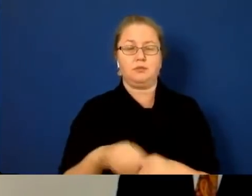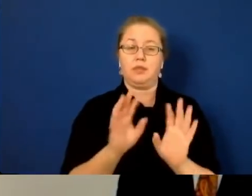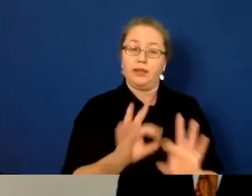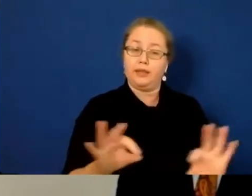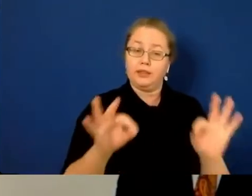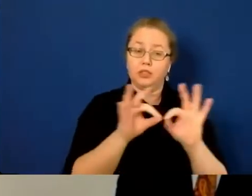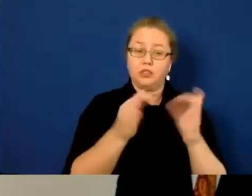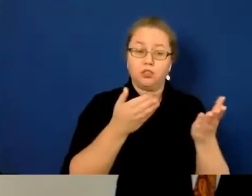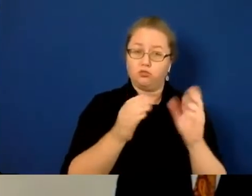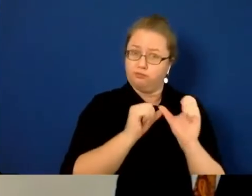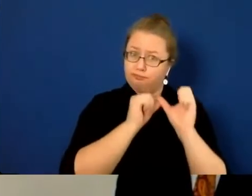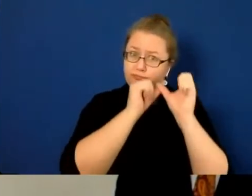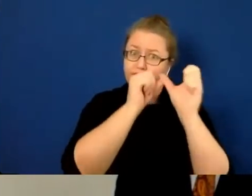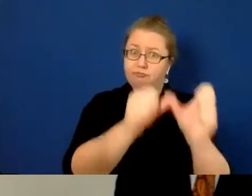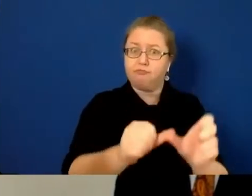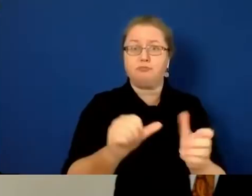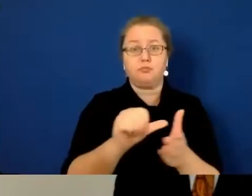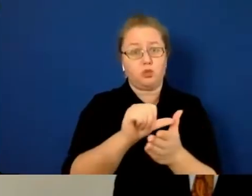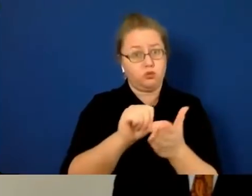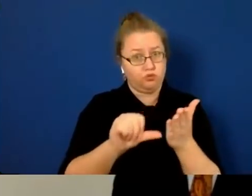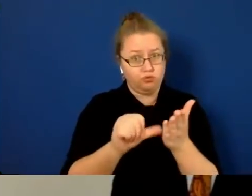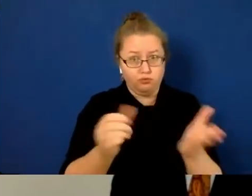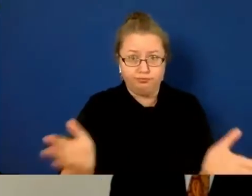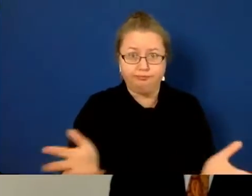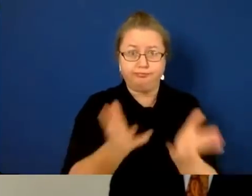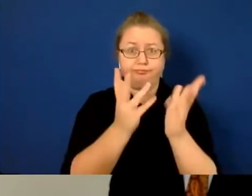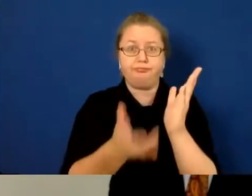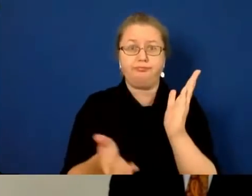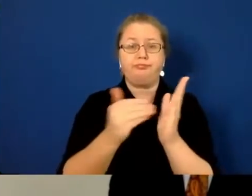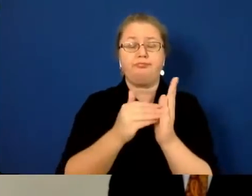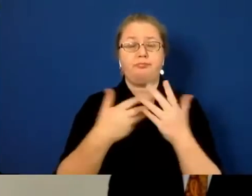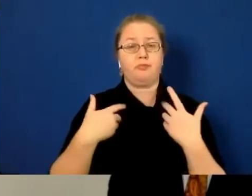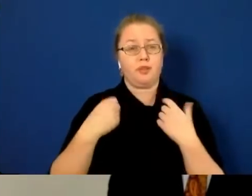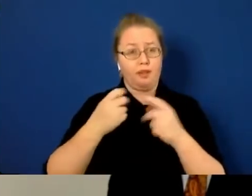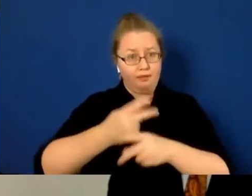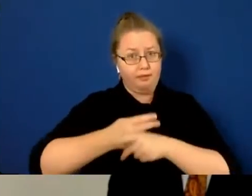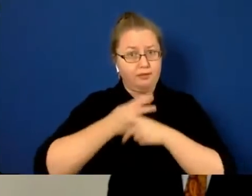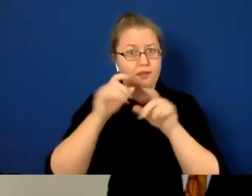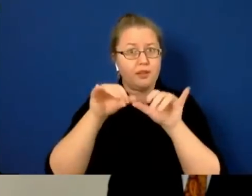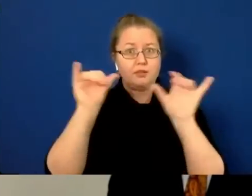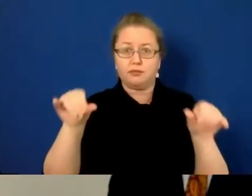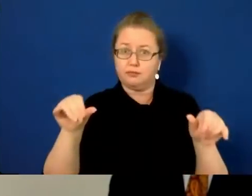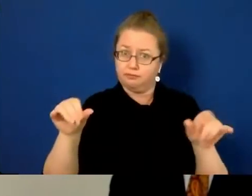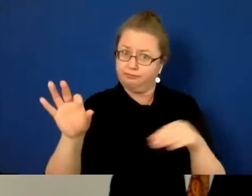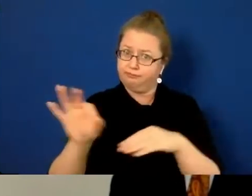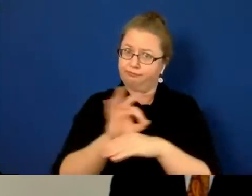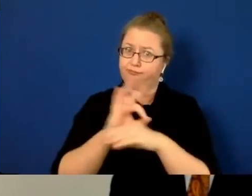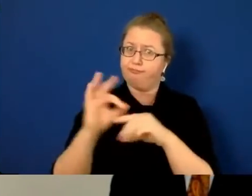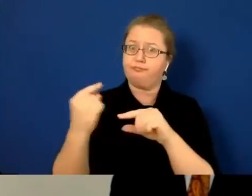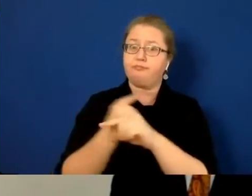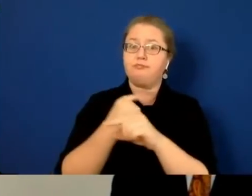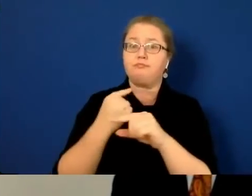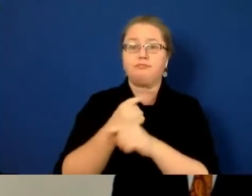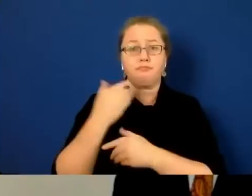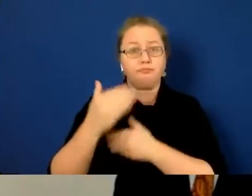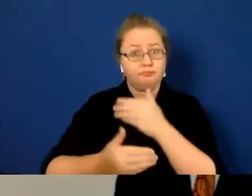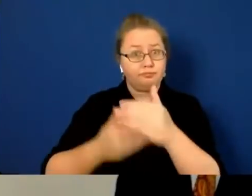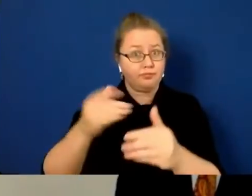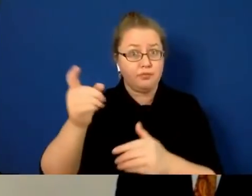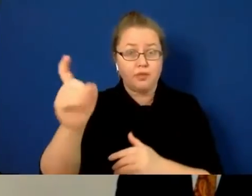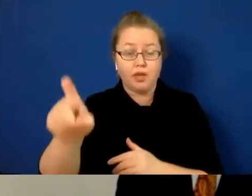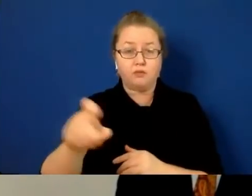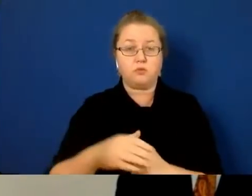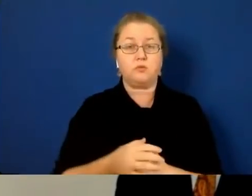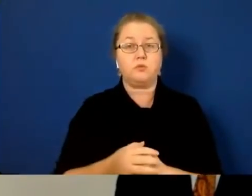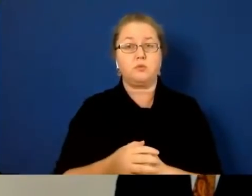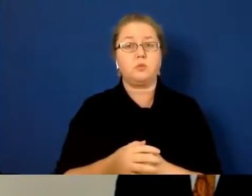we need to do to find our way through this stage of the pandemic in BC. We don't have any intent of closing down those important things